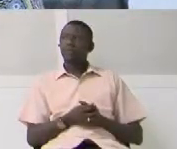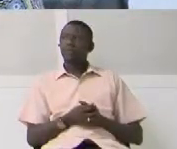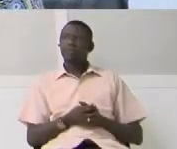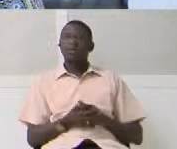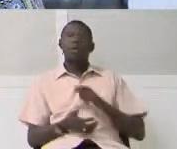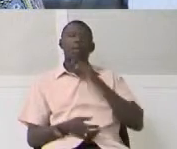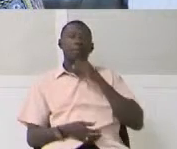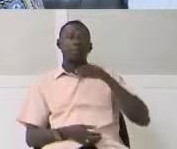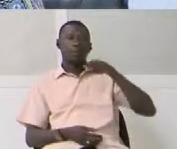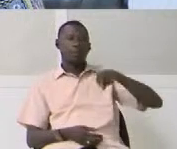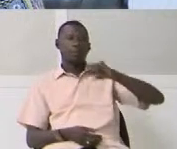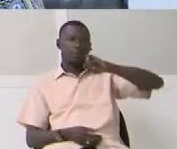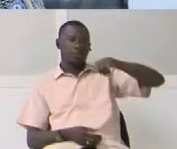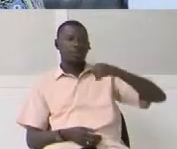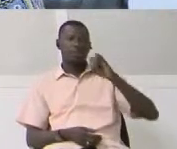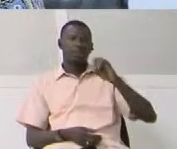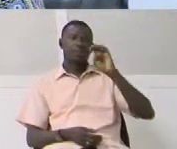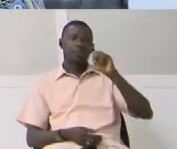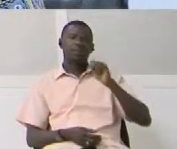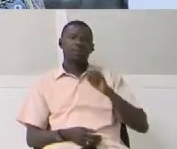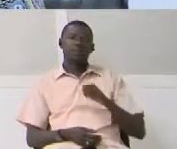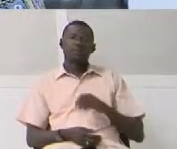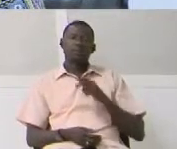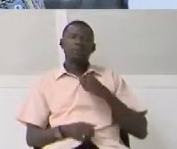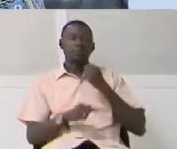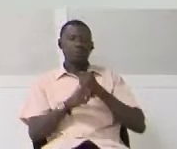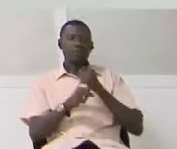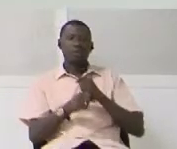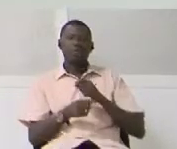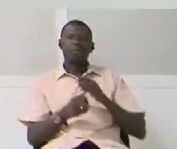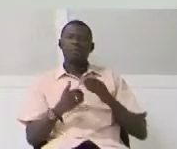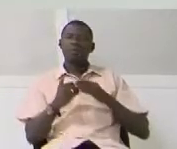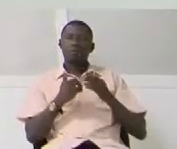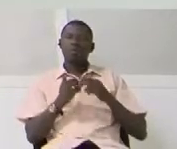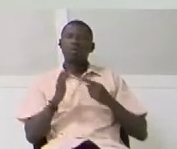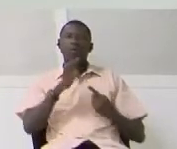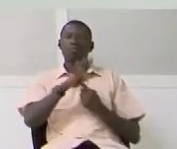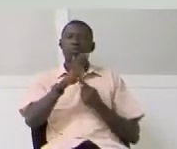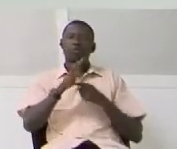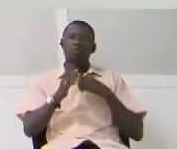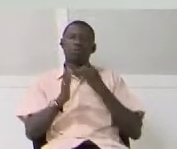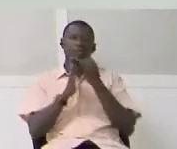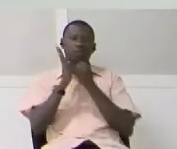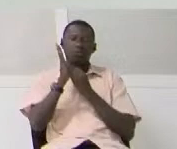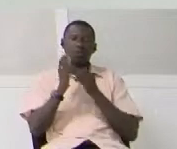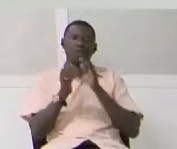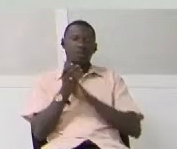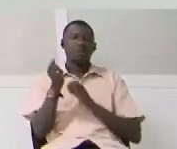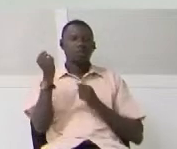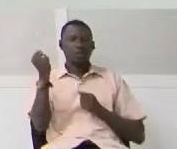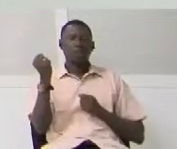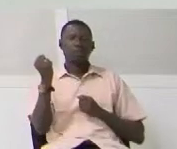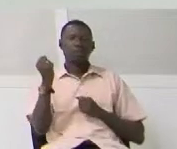Mr. Njai, just point of order, can we make it more relevant to the issues at hand?